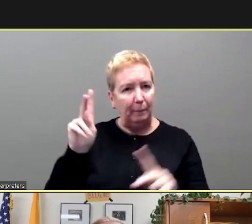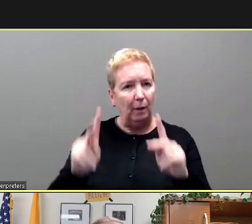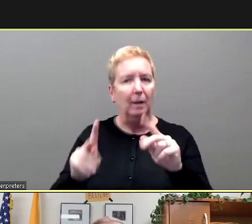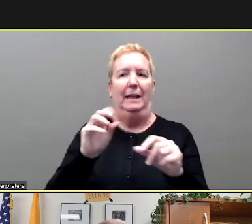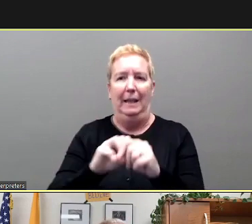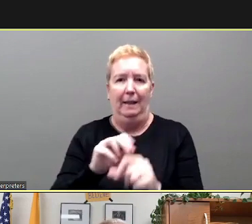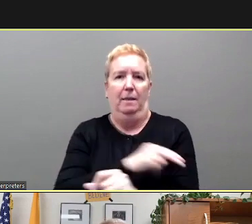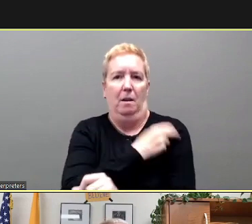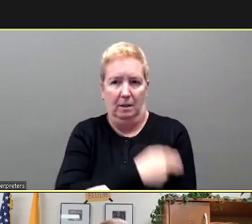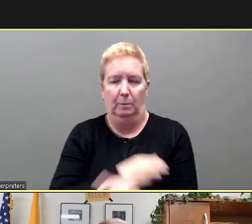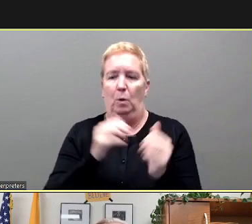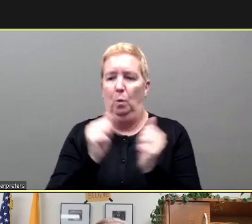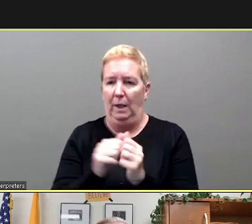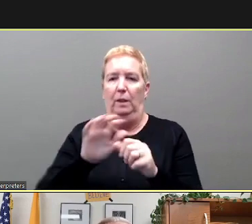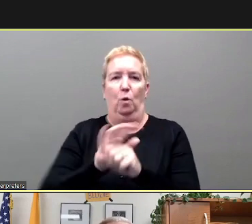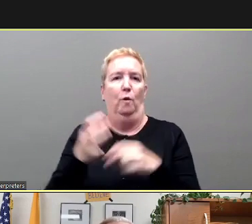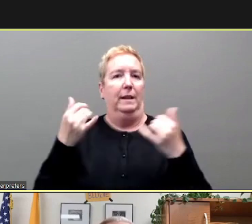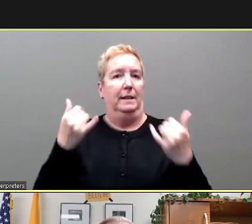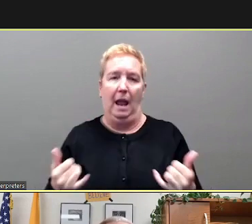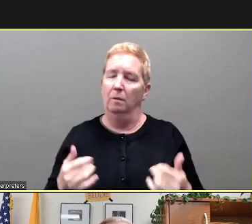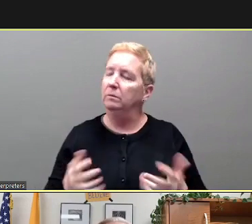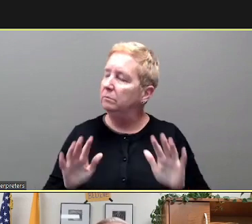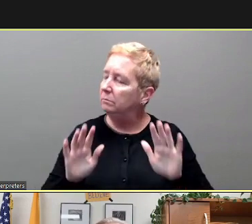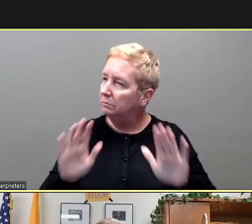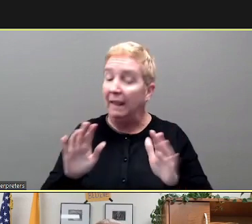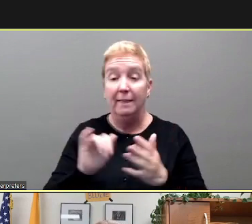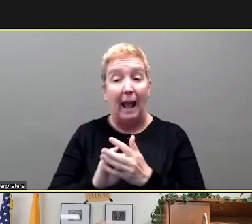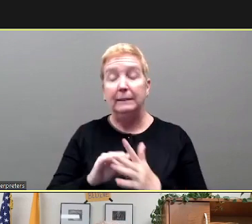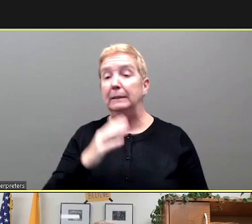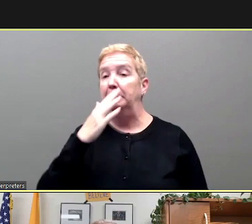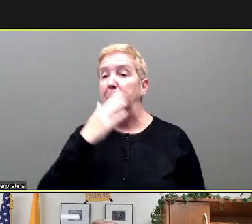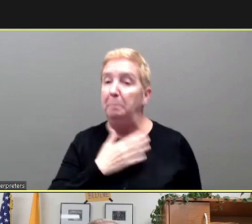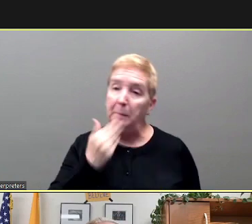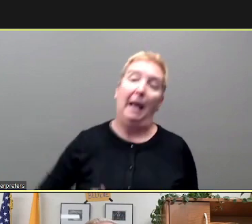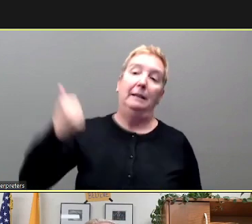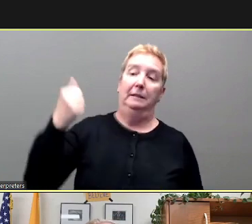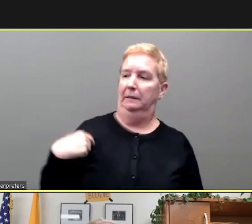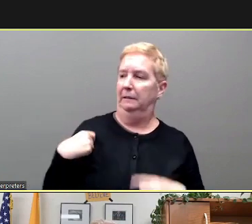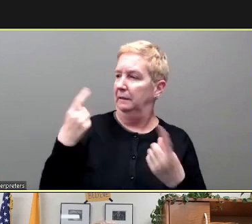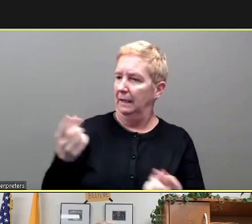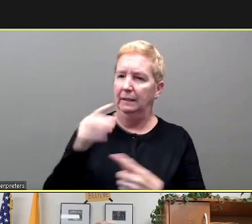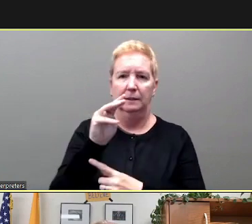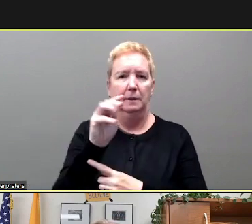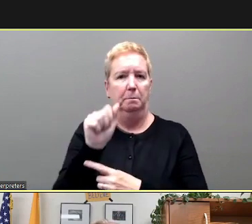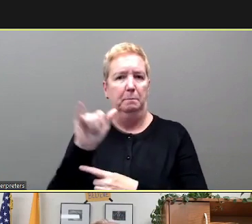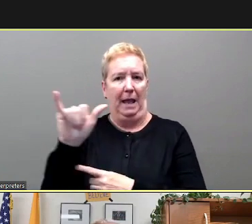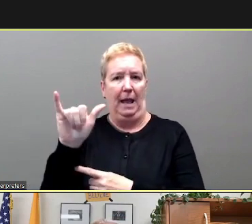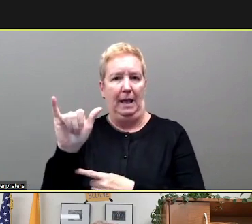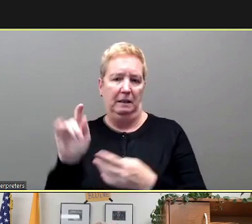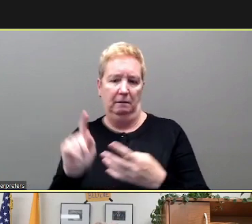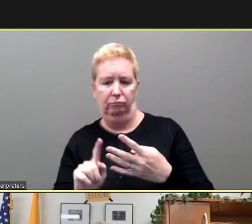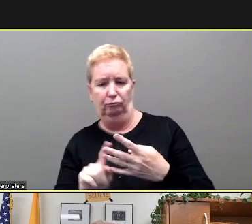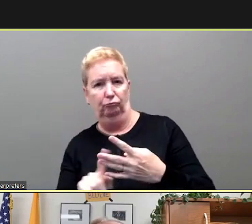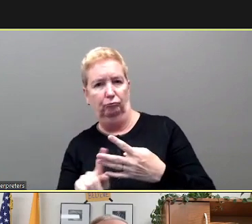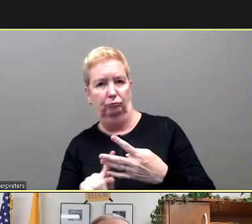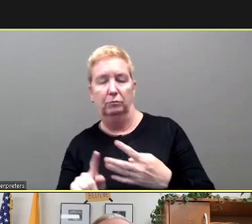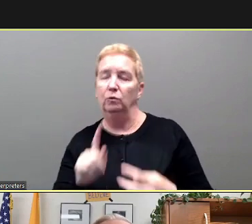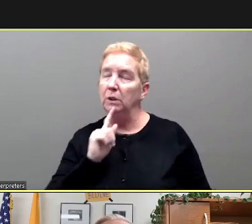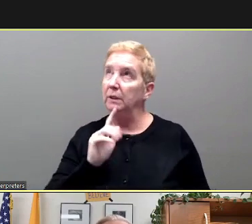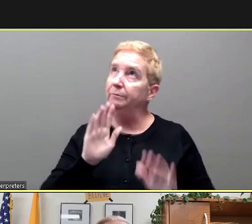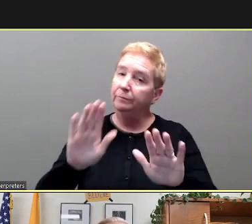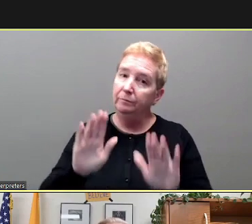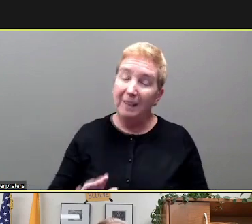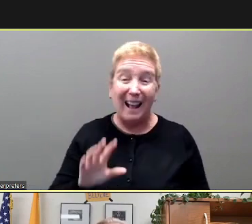with COVID. And you can see that's the lowest we've been since mid-May. So great progress there. And only 6 people